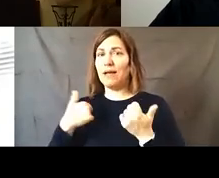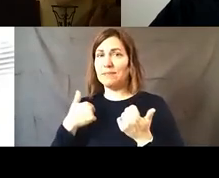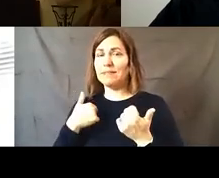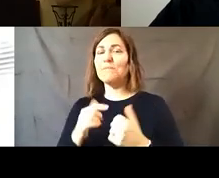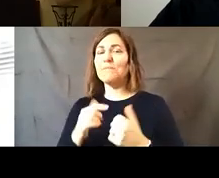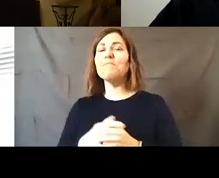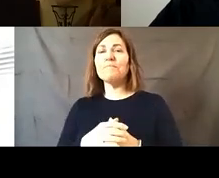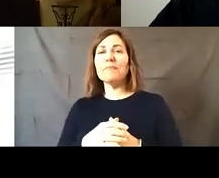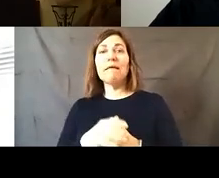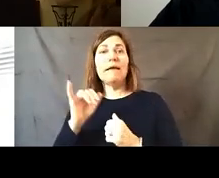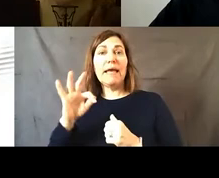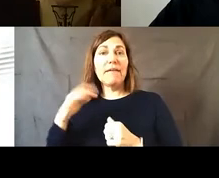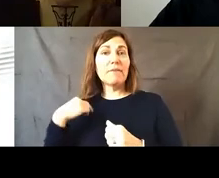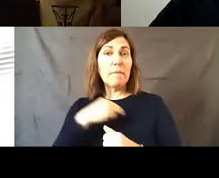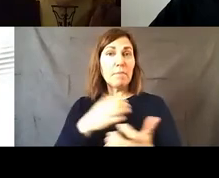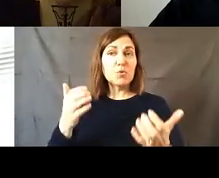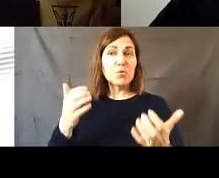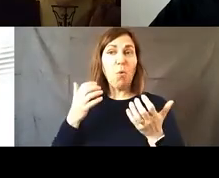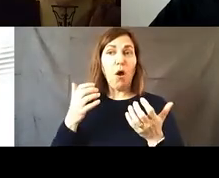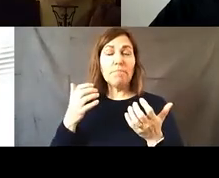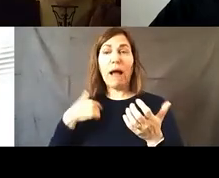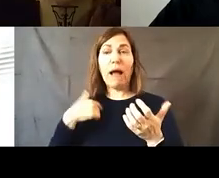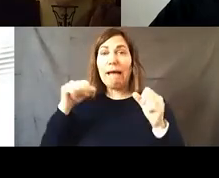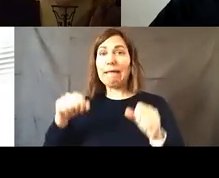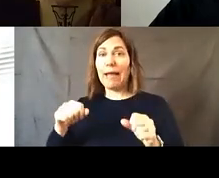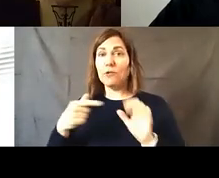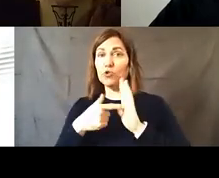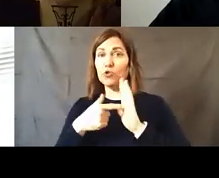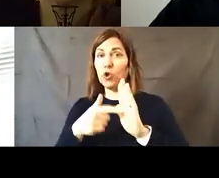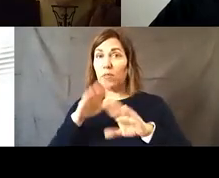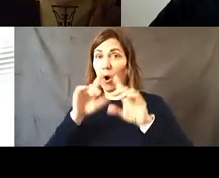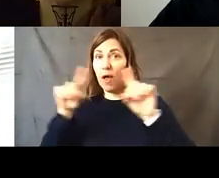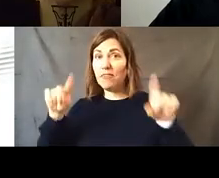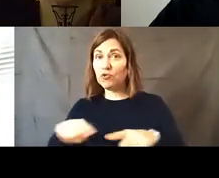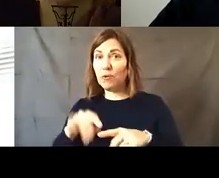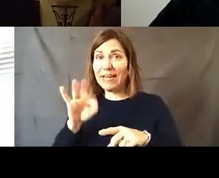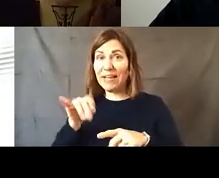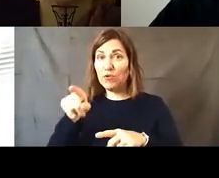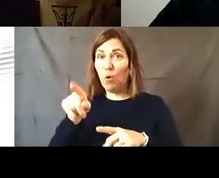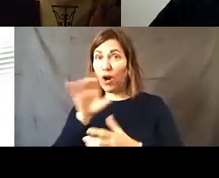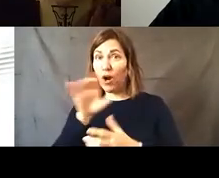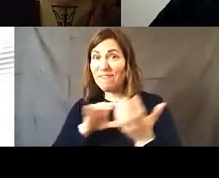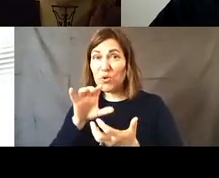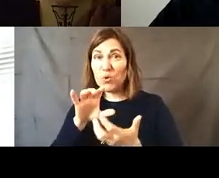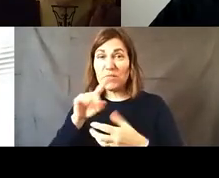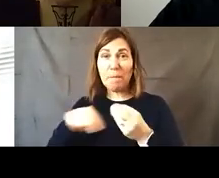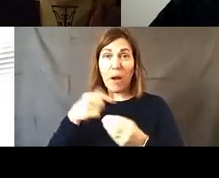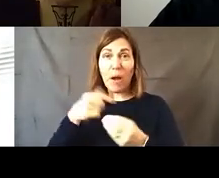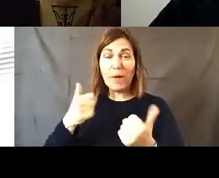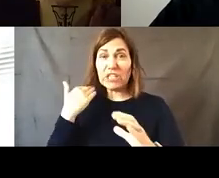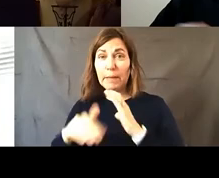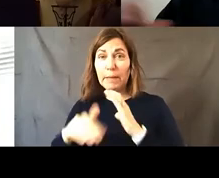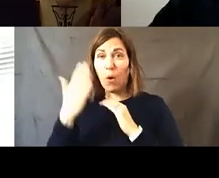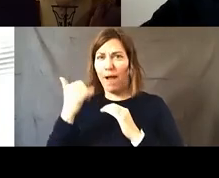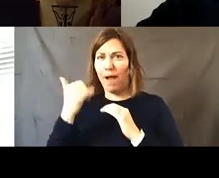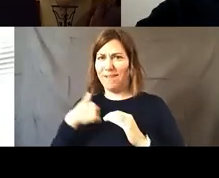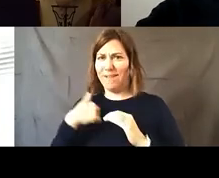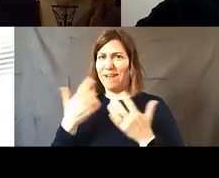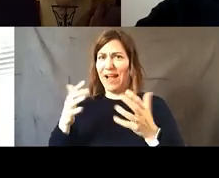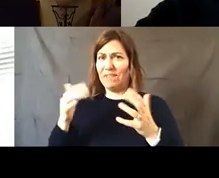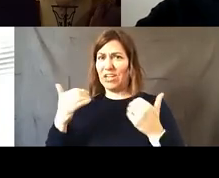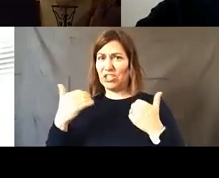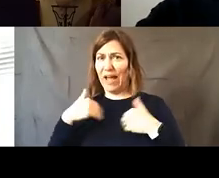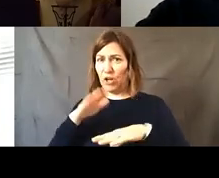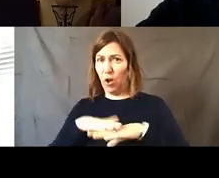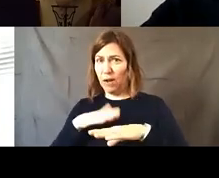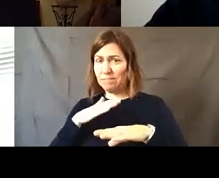If members want, I could also share them on the screen if you're kind of confused by which emails you've gotten because I've got it up on my screen, but just let me